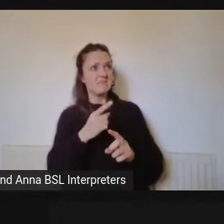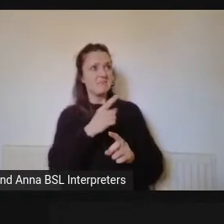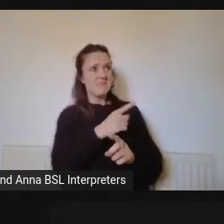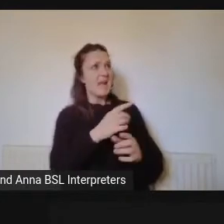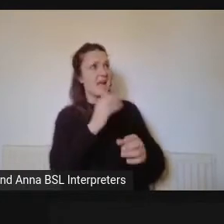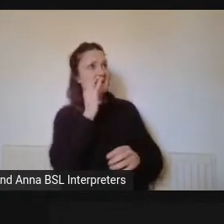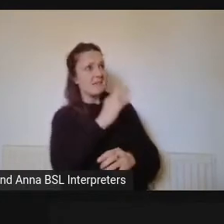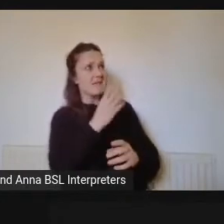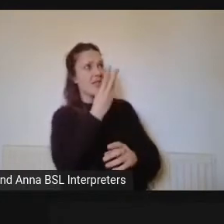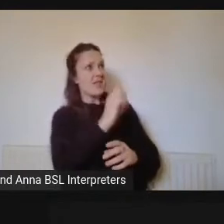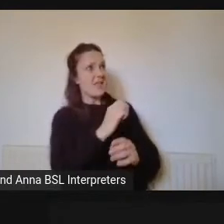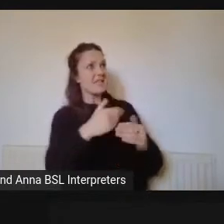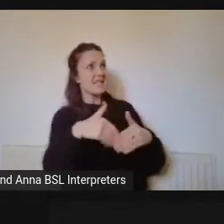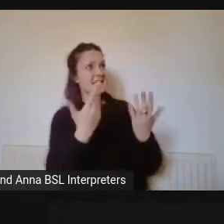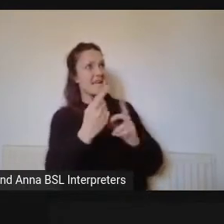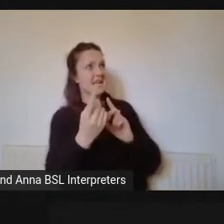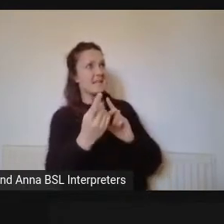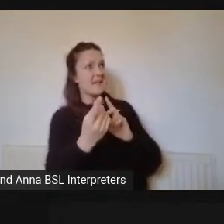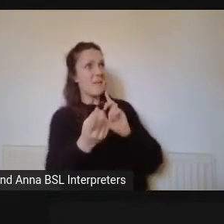corporate, really good.